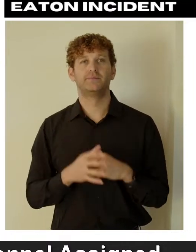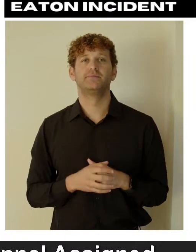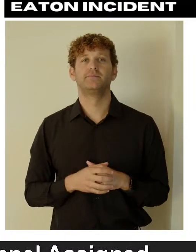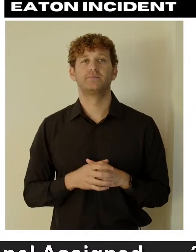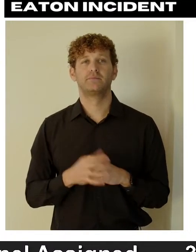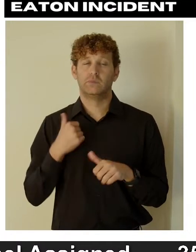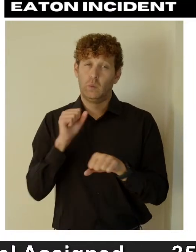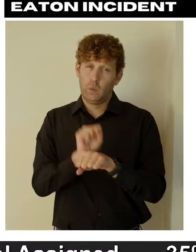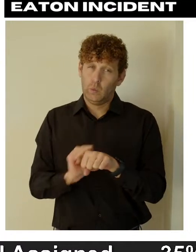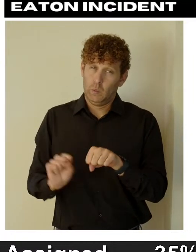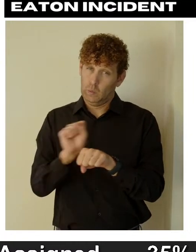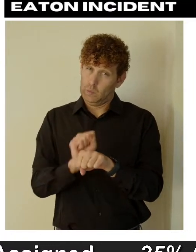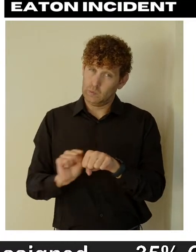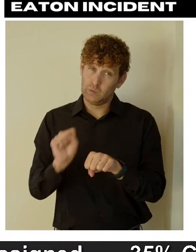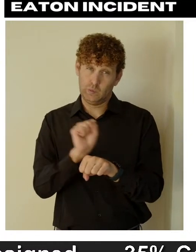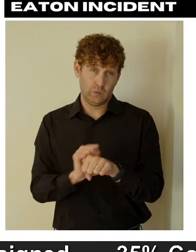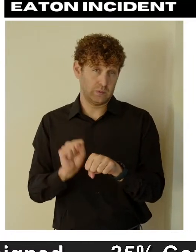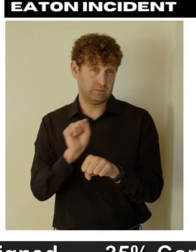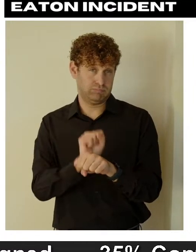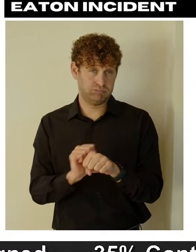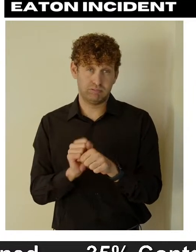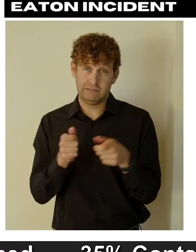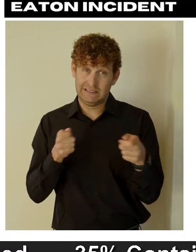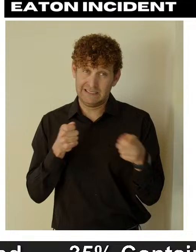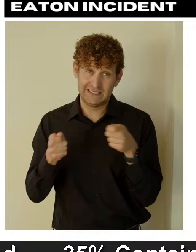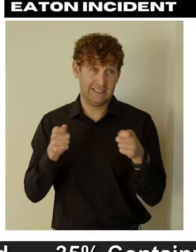can to deal with this whole situation.